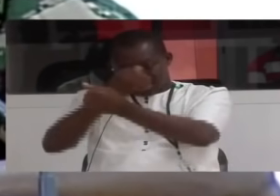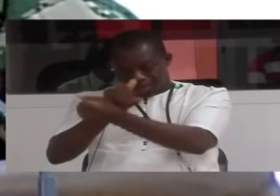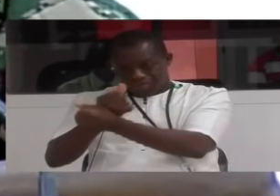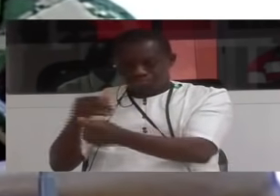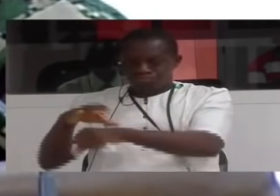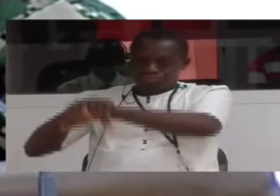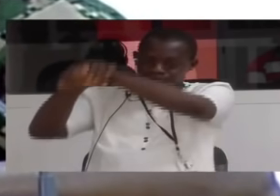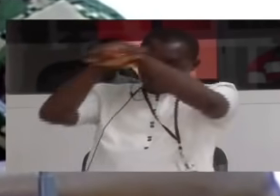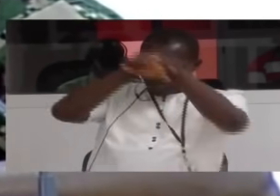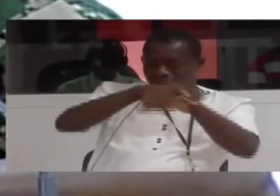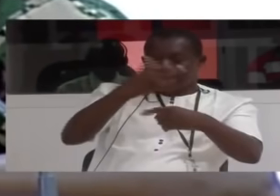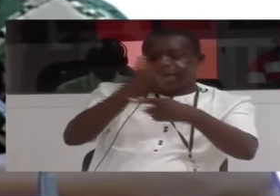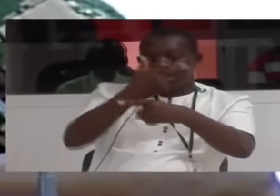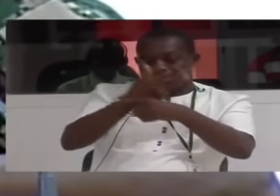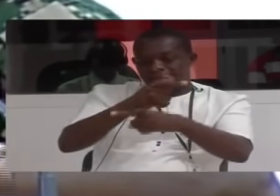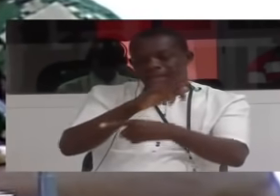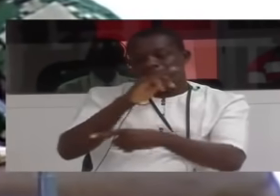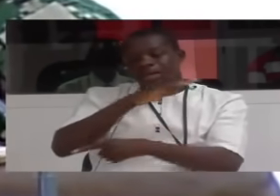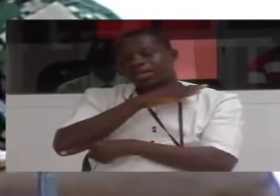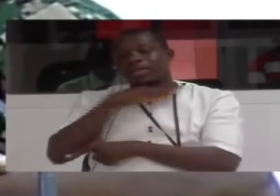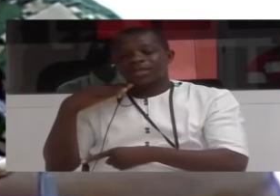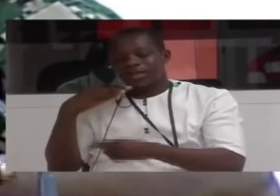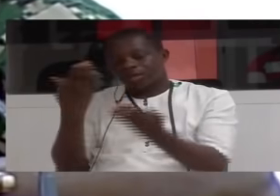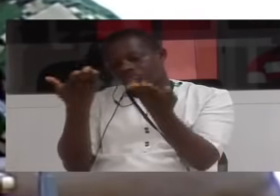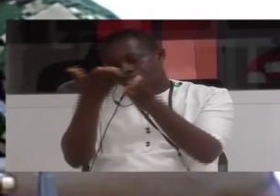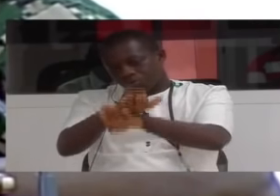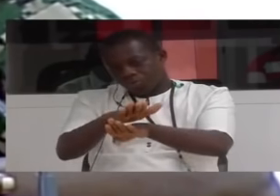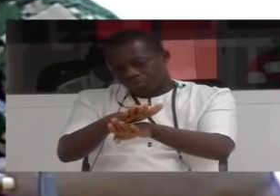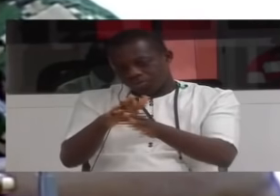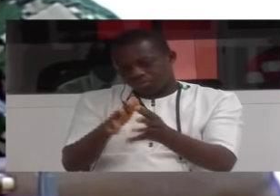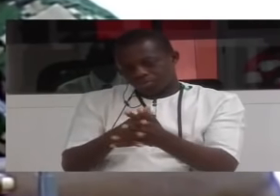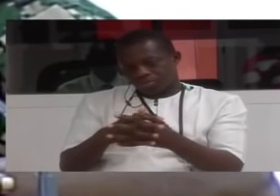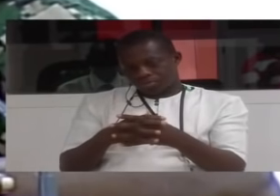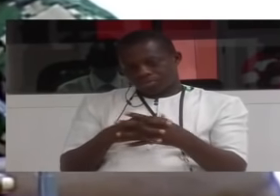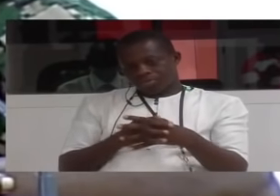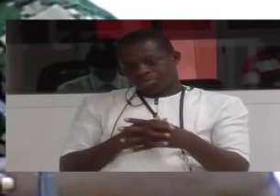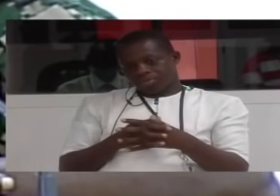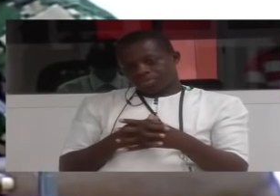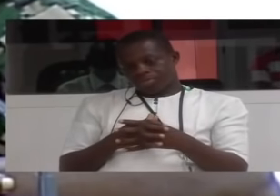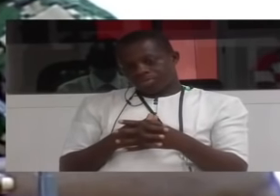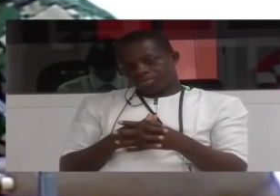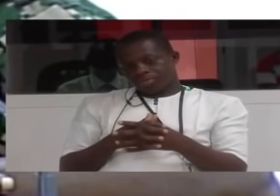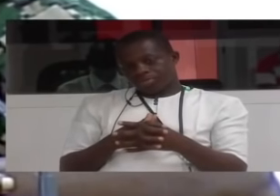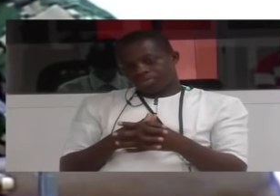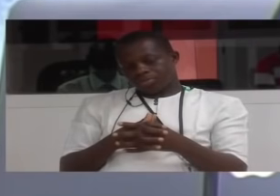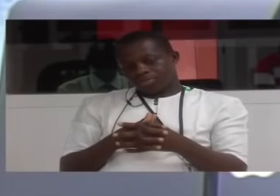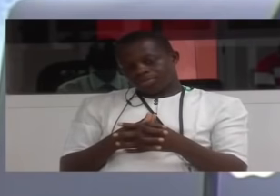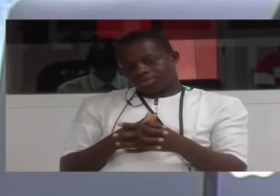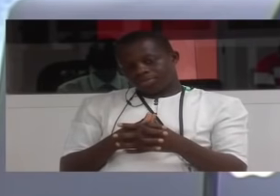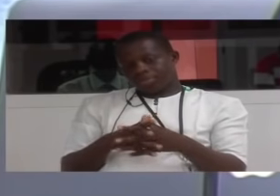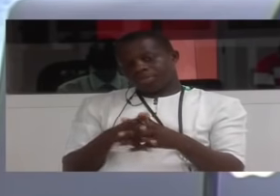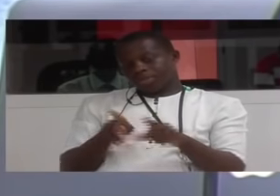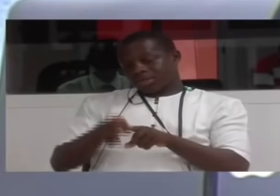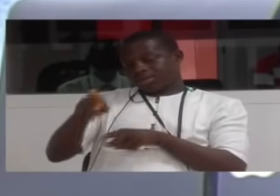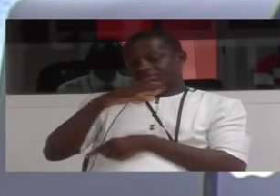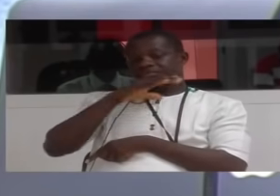len. These individuals try and apprehend them, bring them into the Gambia and kill them. And that would be Mr.